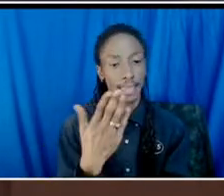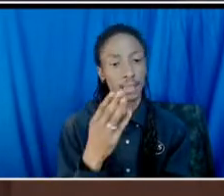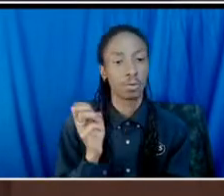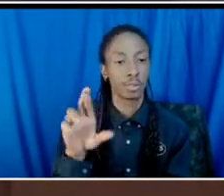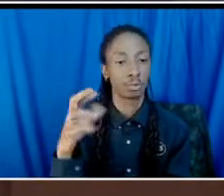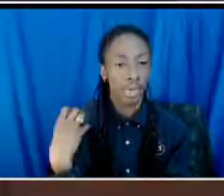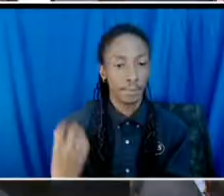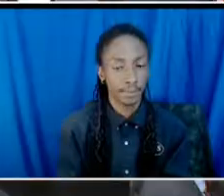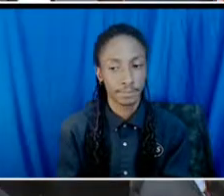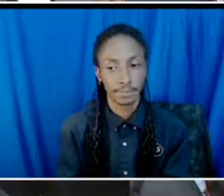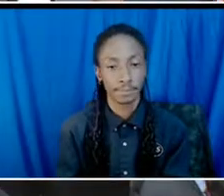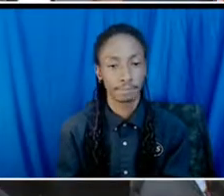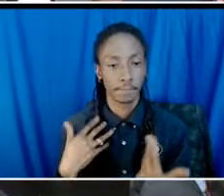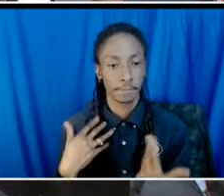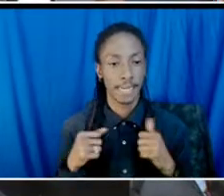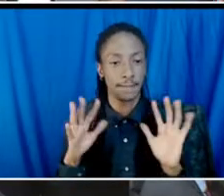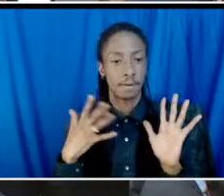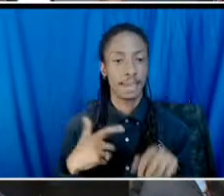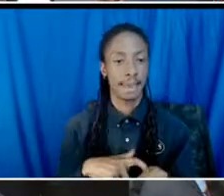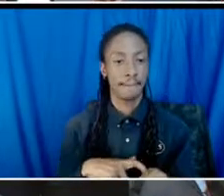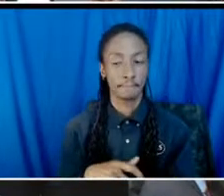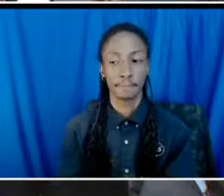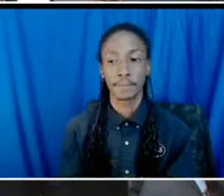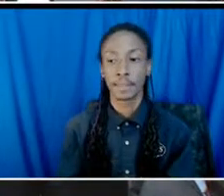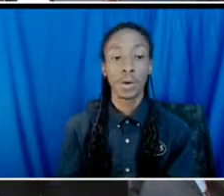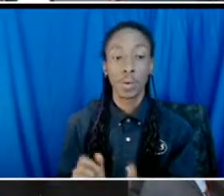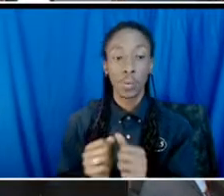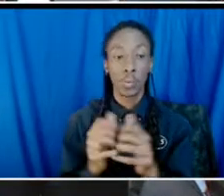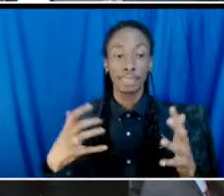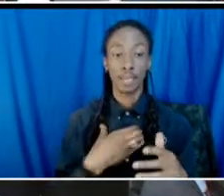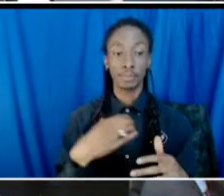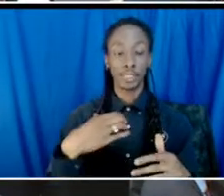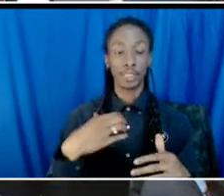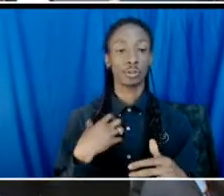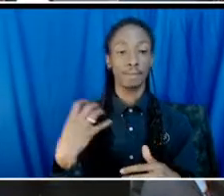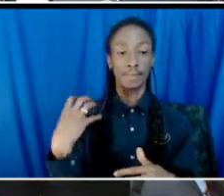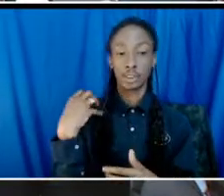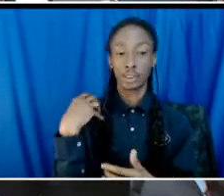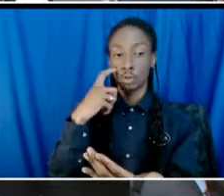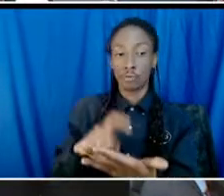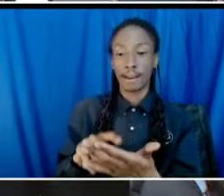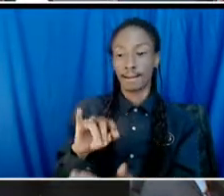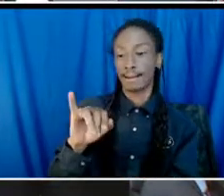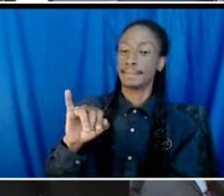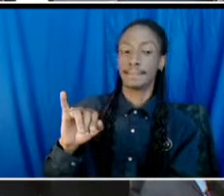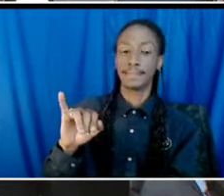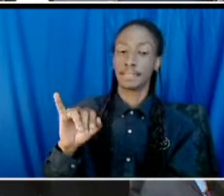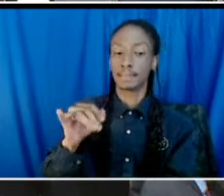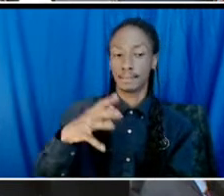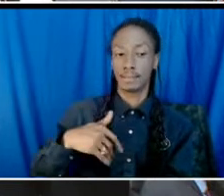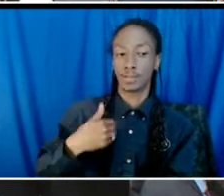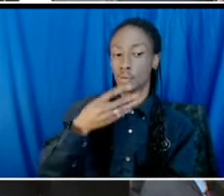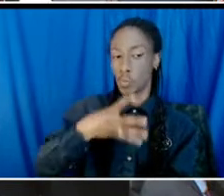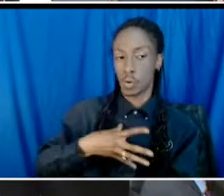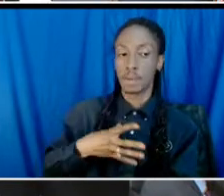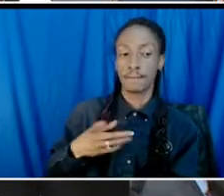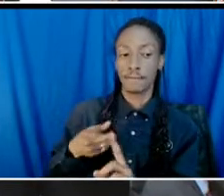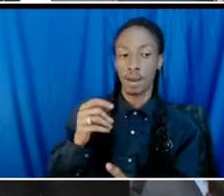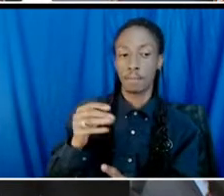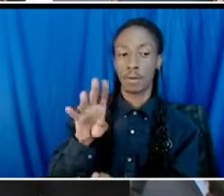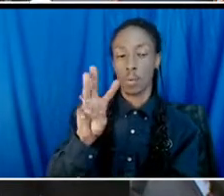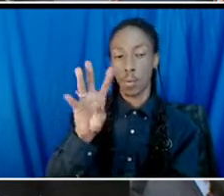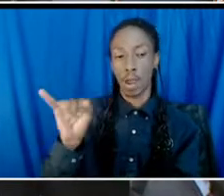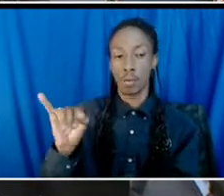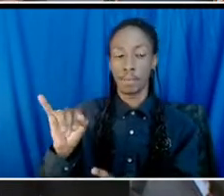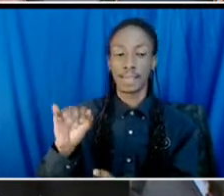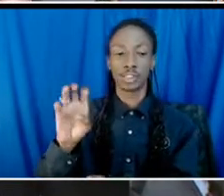I yield back. Without objection, the chair recognizes the gentlewoman from Wyoming, Ms. Cheney, for a closing